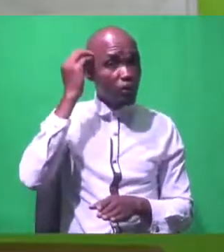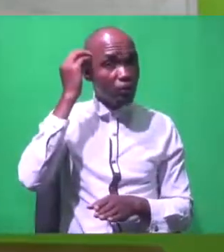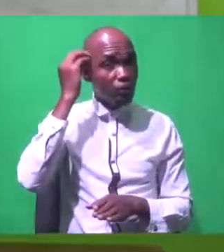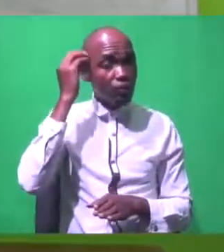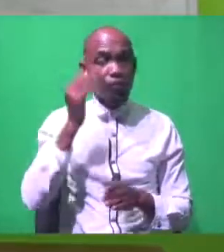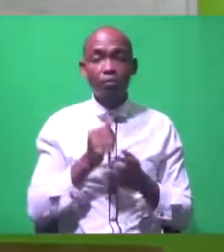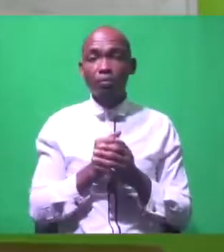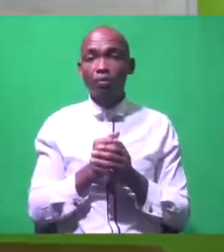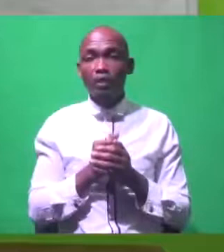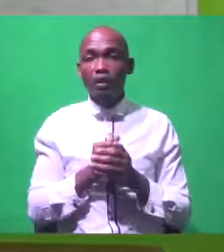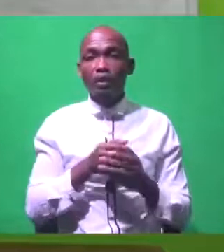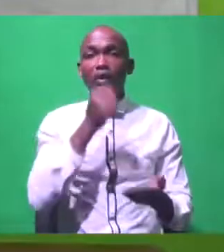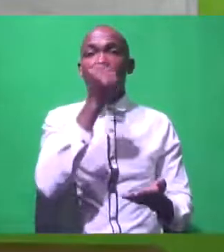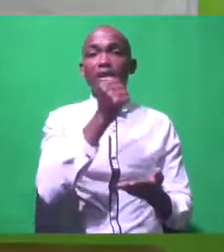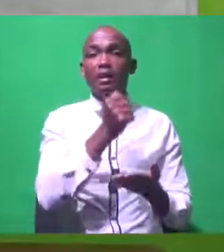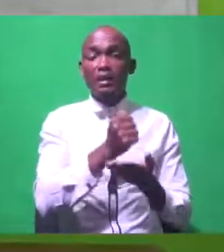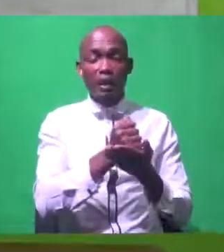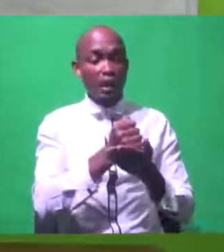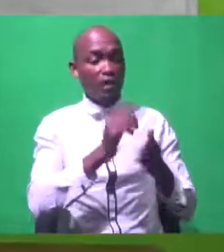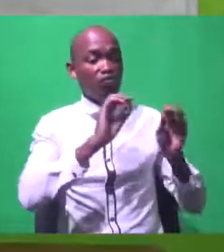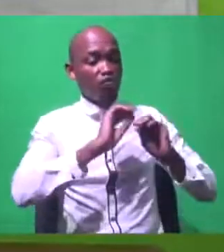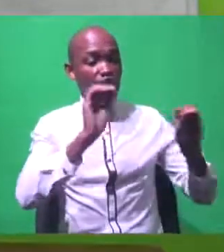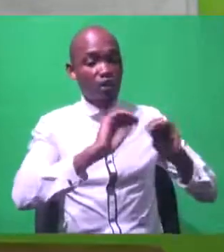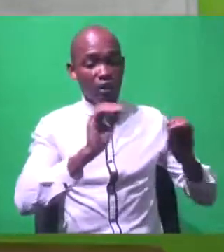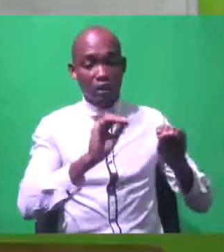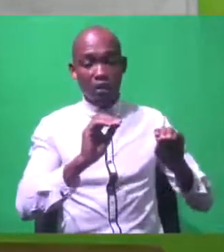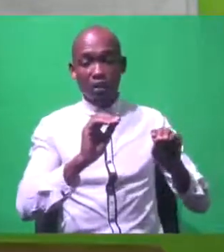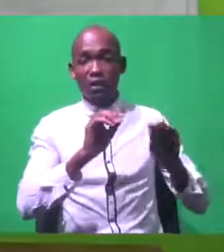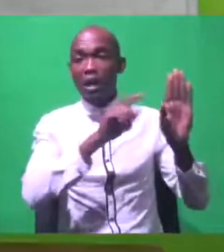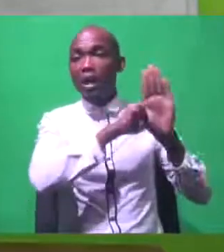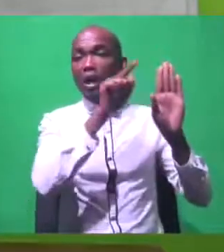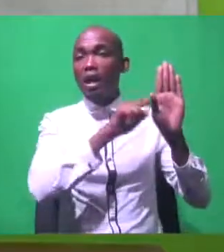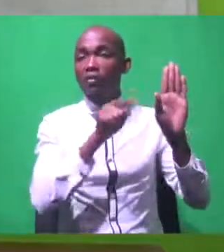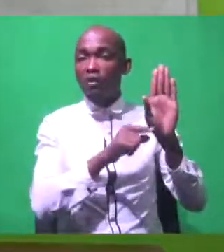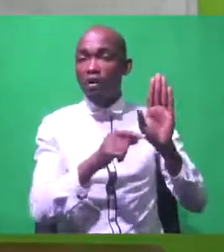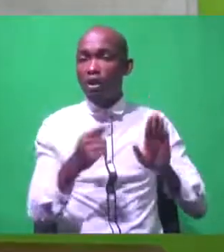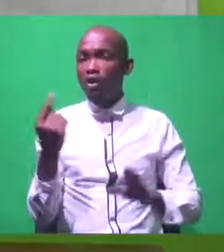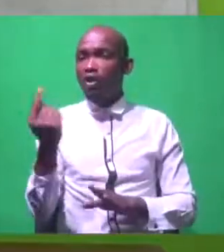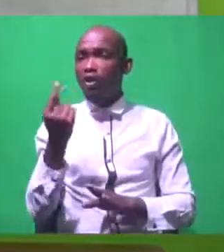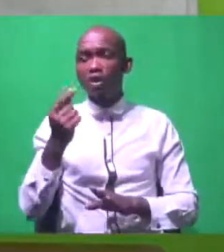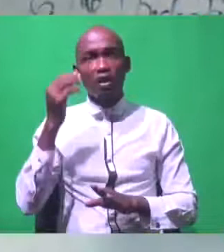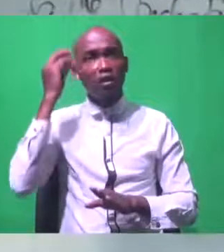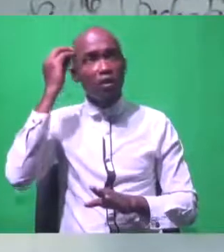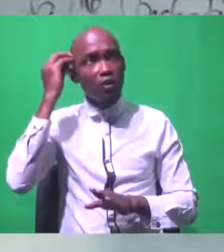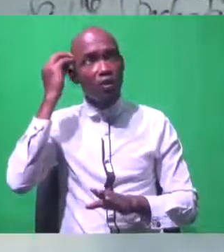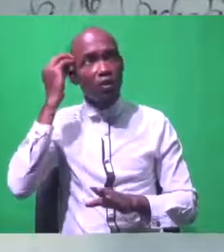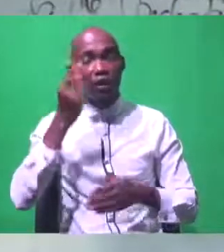They decided to teach the Africans only theories with very few science practices.